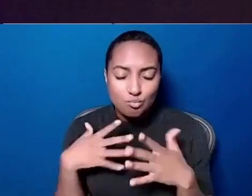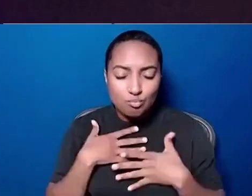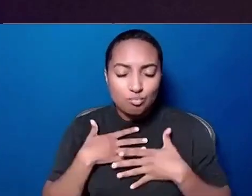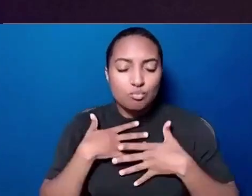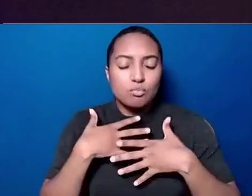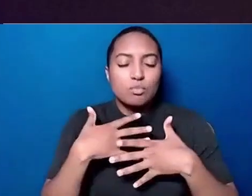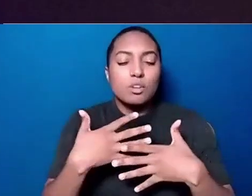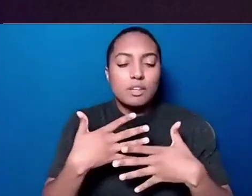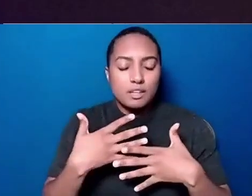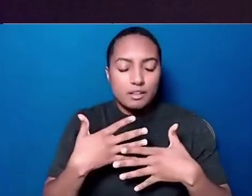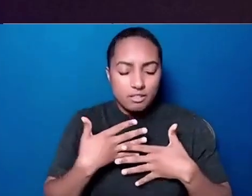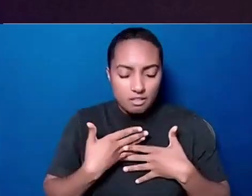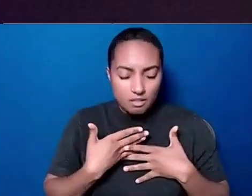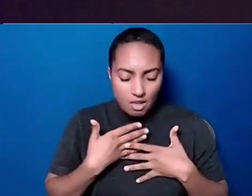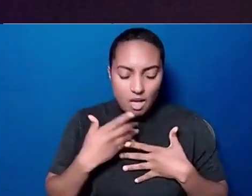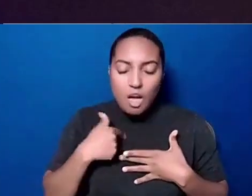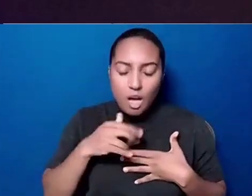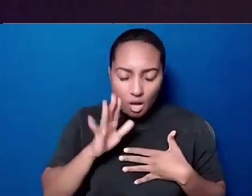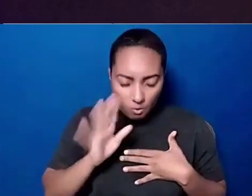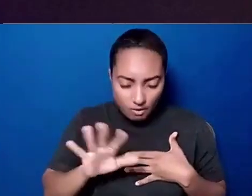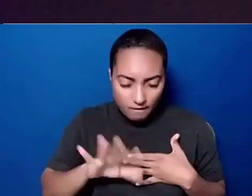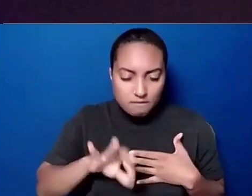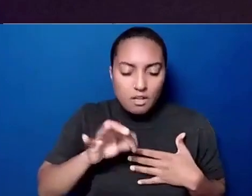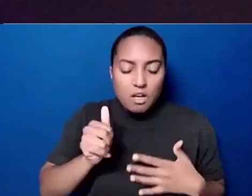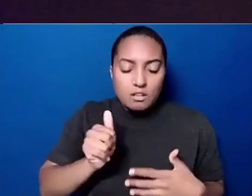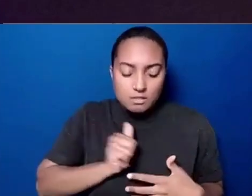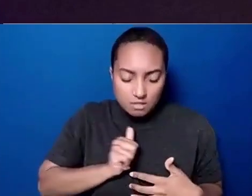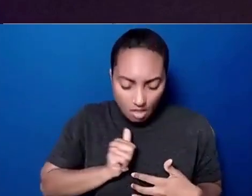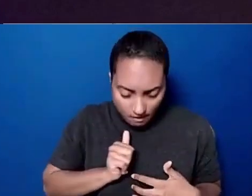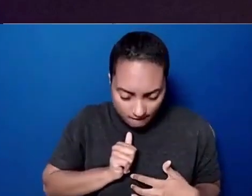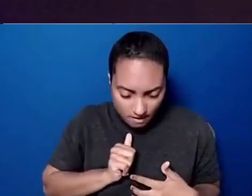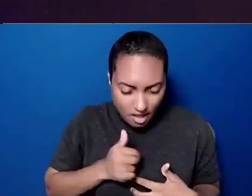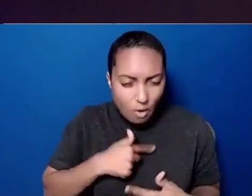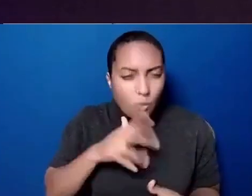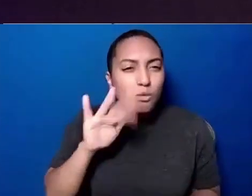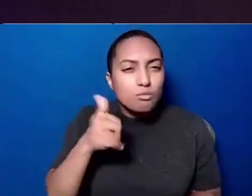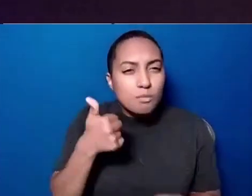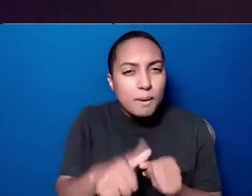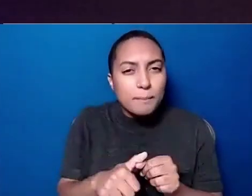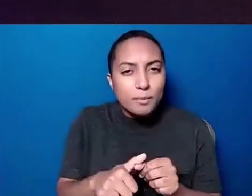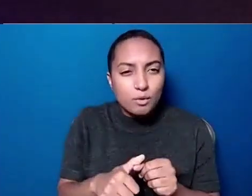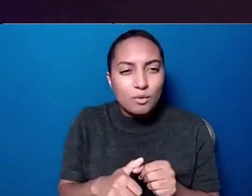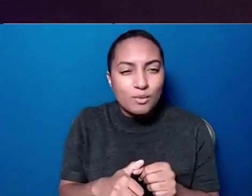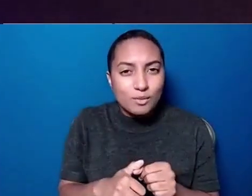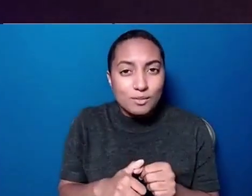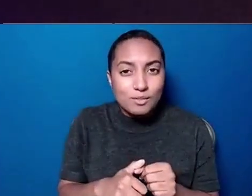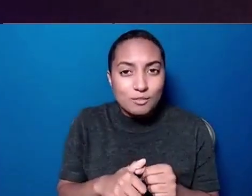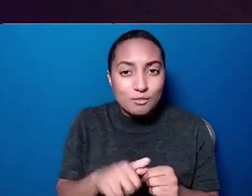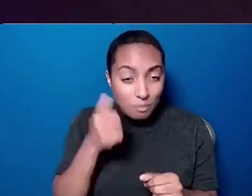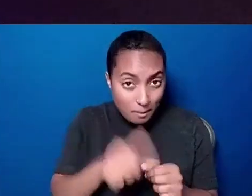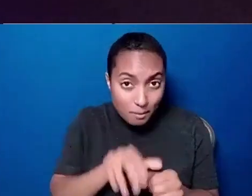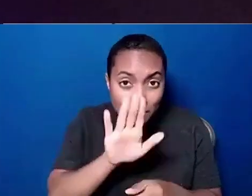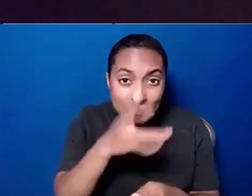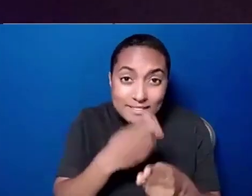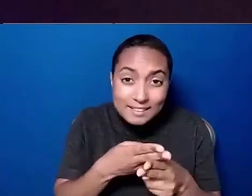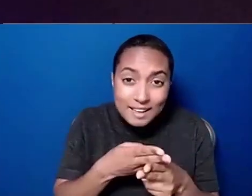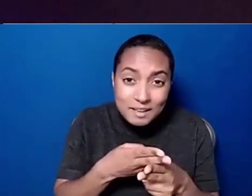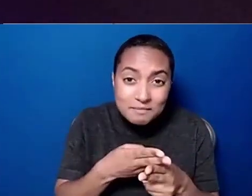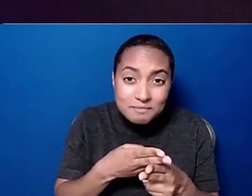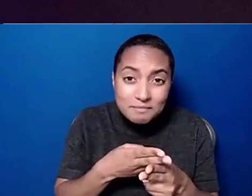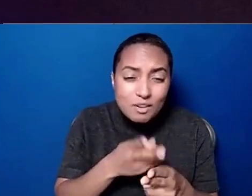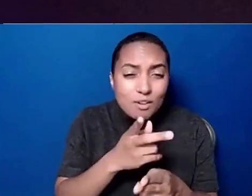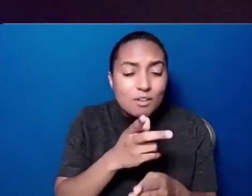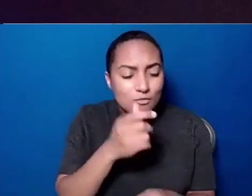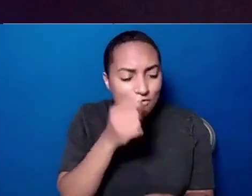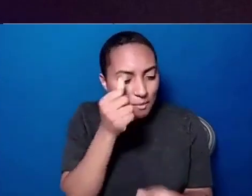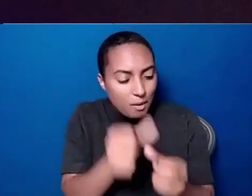and remember, well, remember your name. Remember who and how you